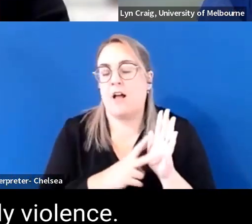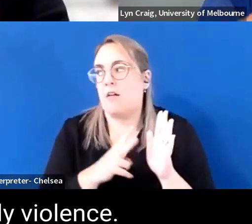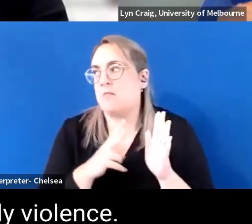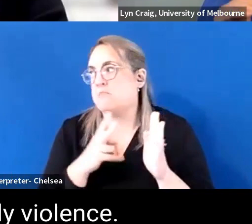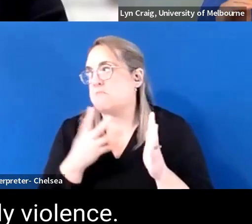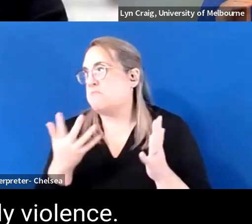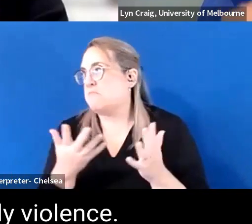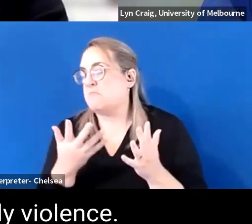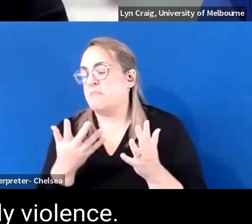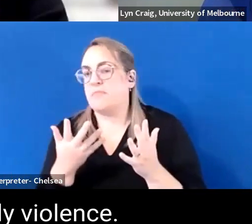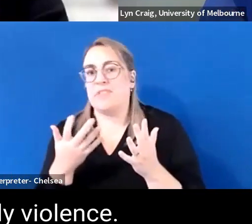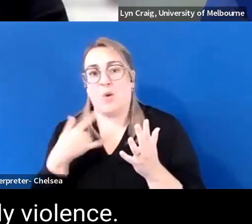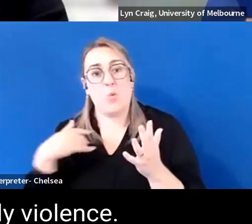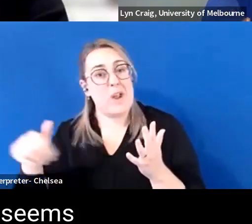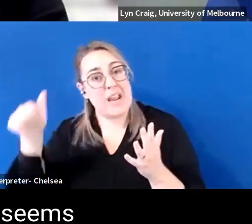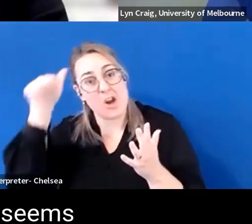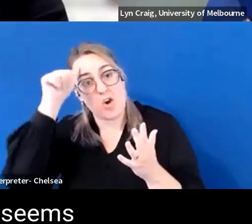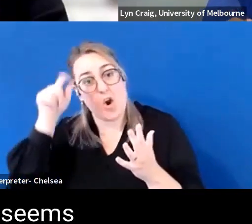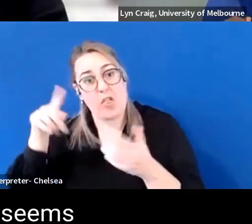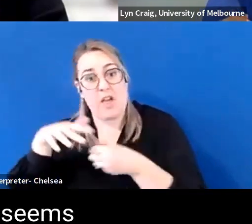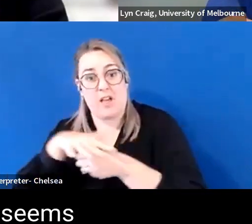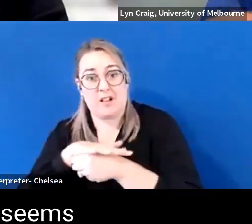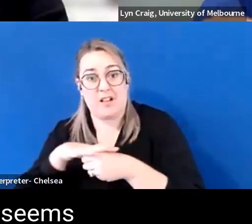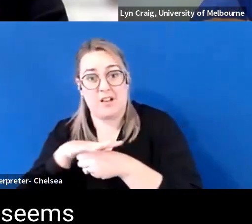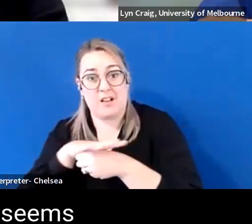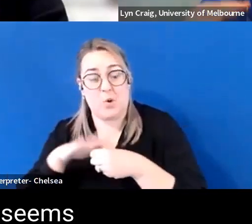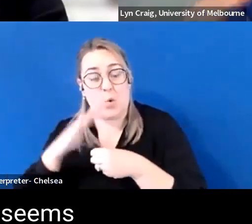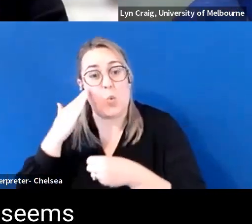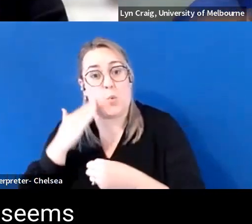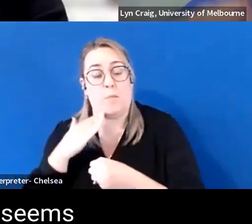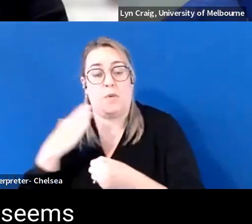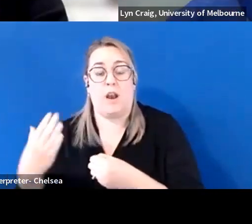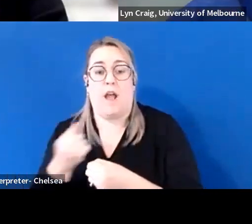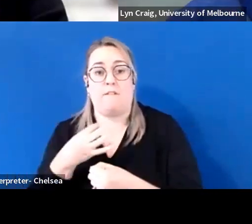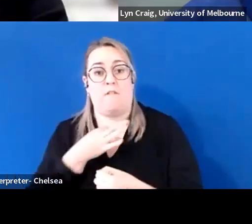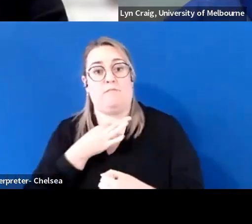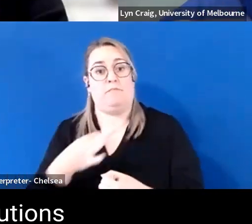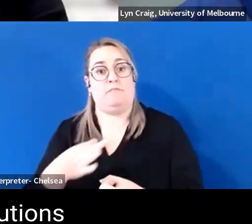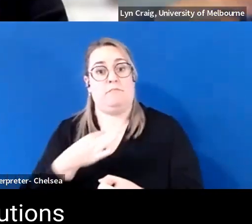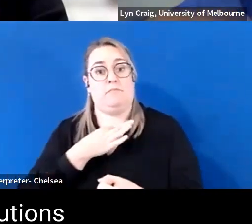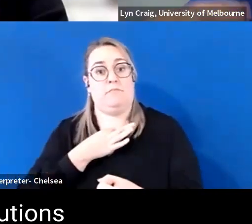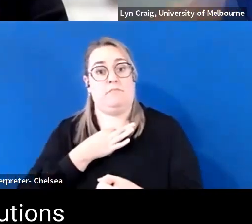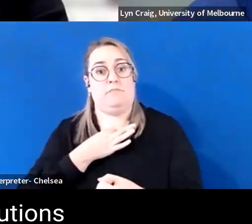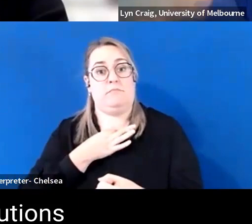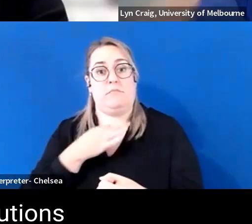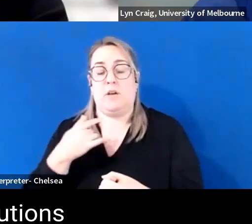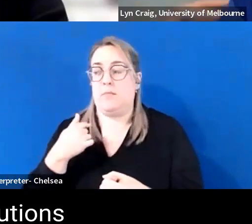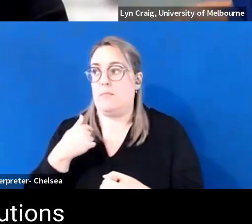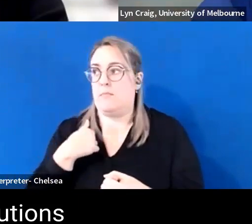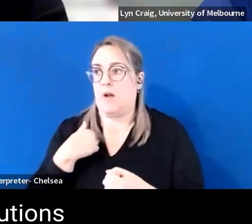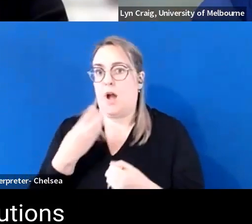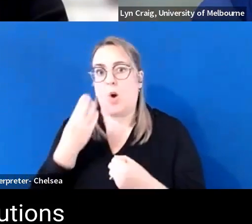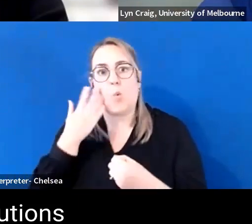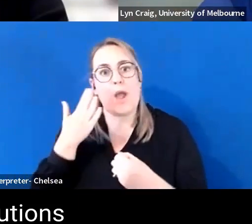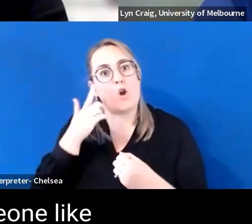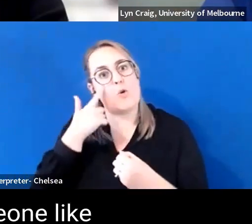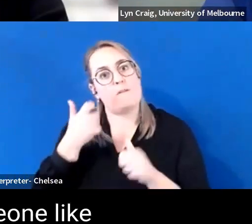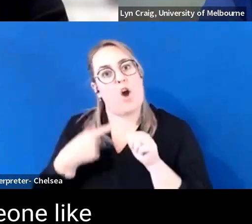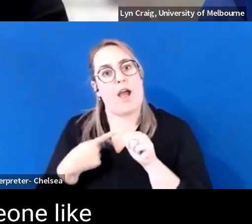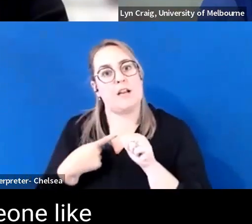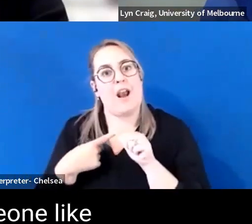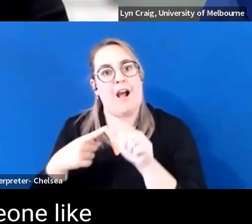It's known, it's recognised, and yet it just seems to drop away when the solutions to the cost of living